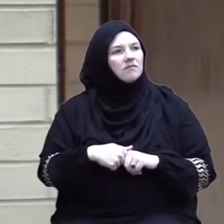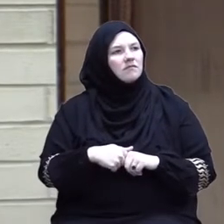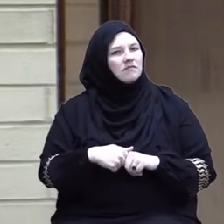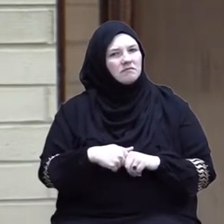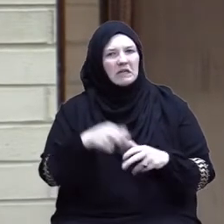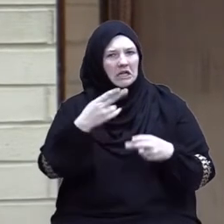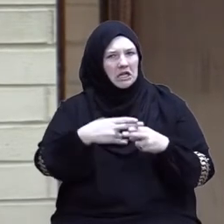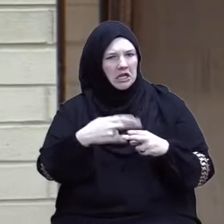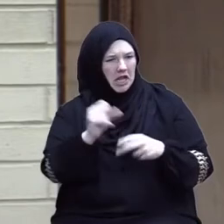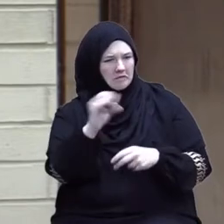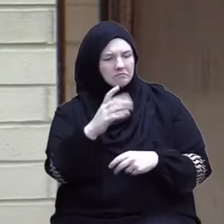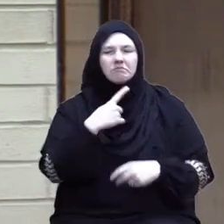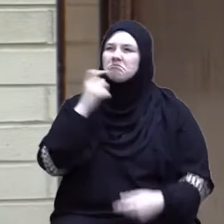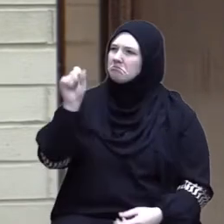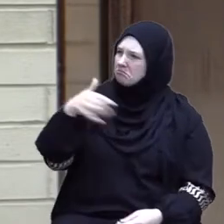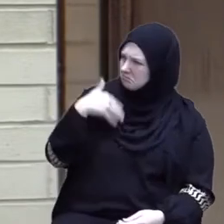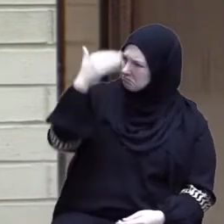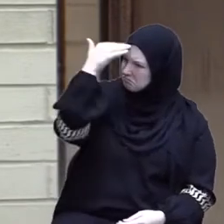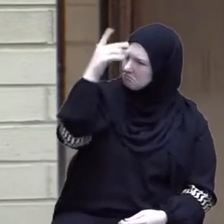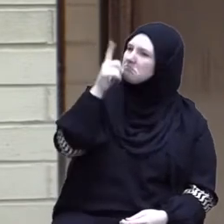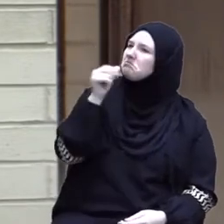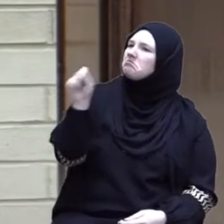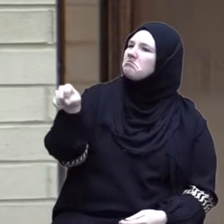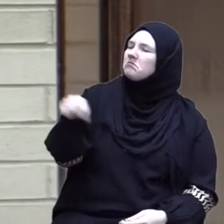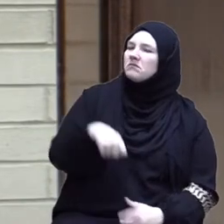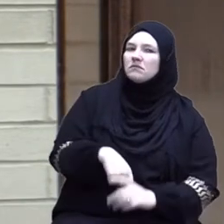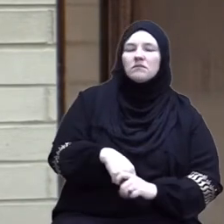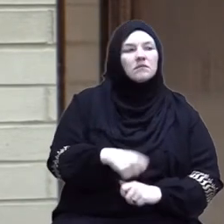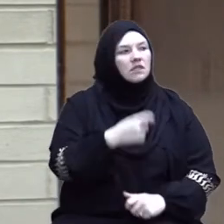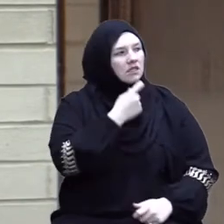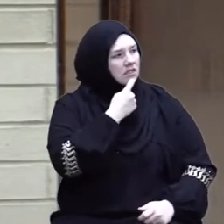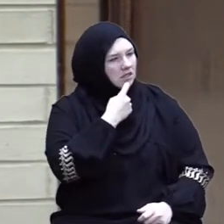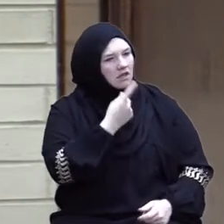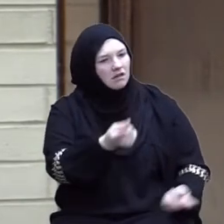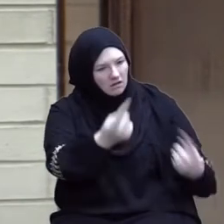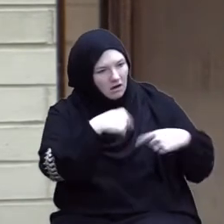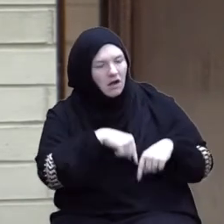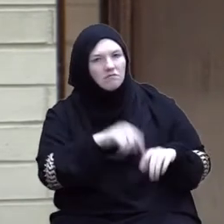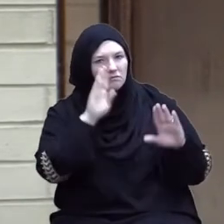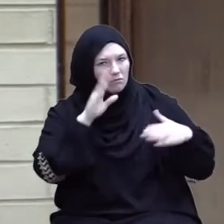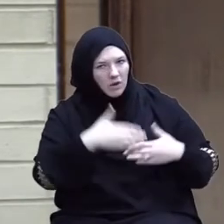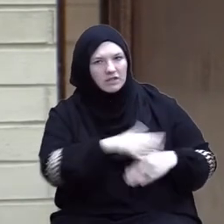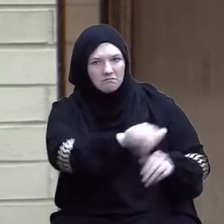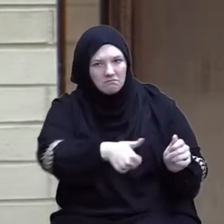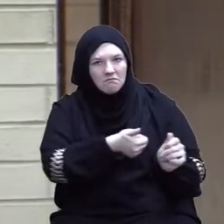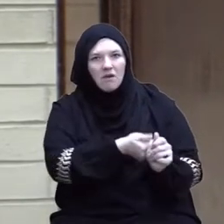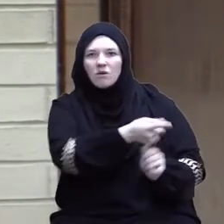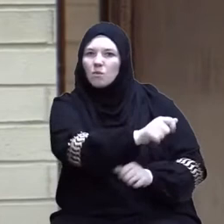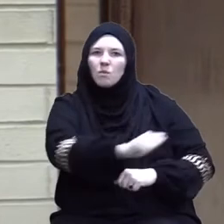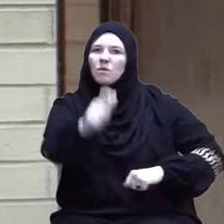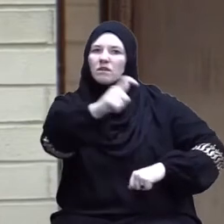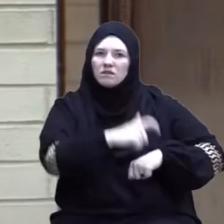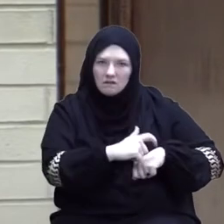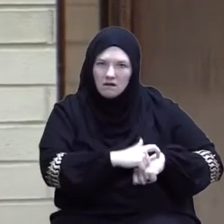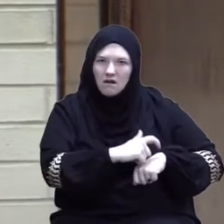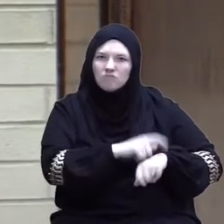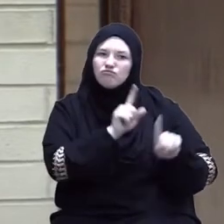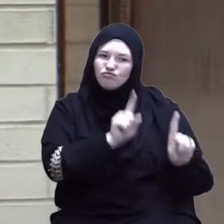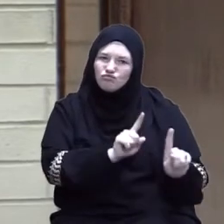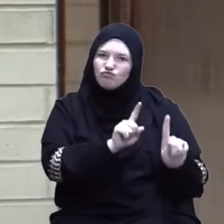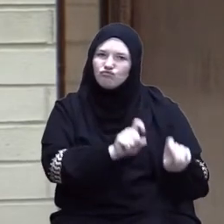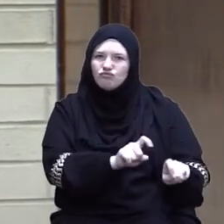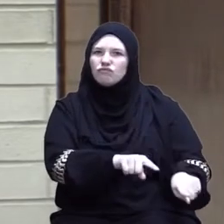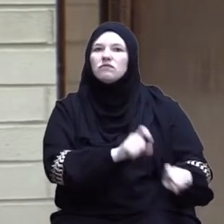They gave him the name. He said, "Yes." They said, "He comes and he prays behind you all the time." He said,